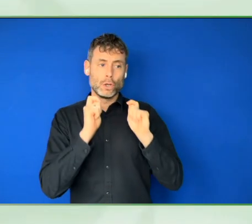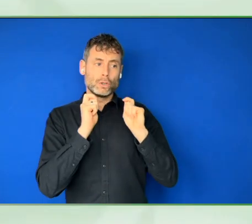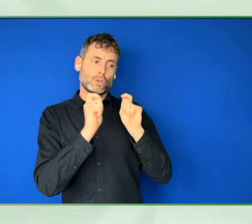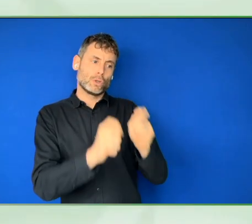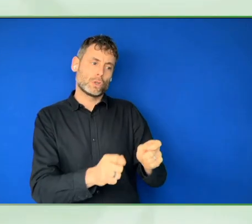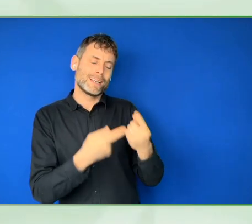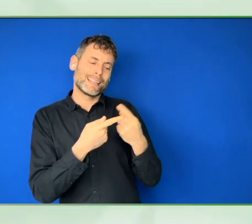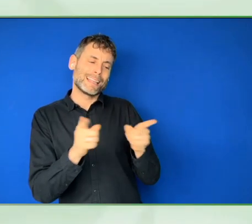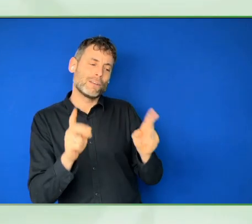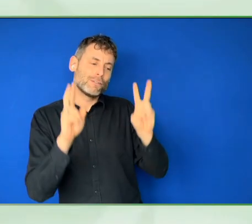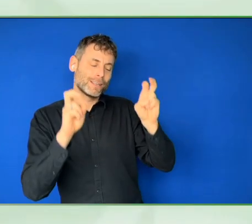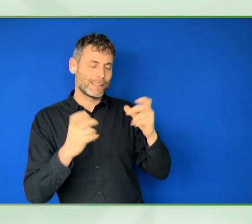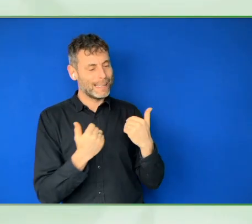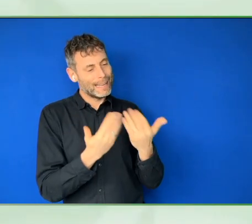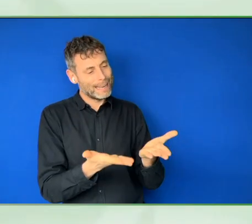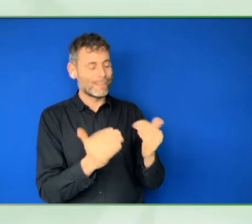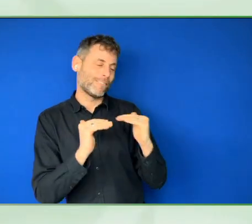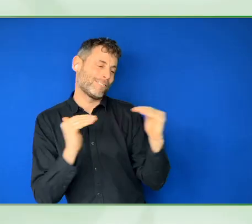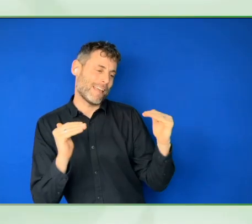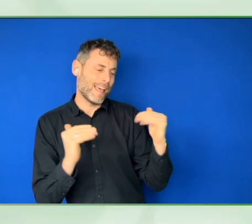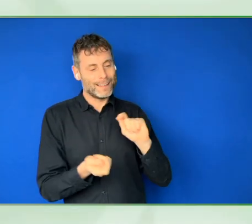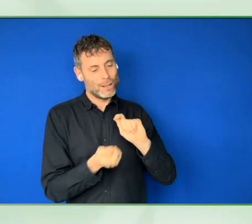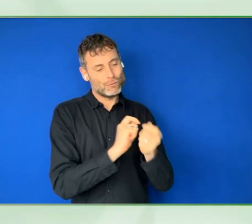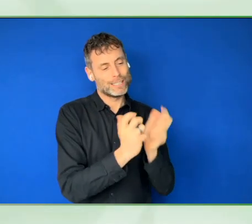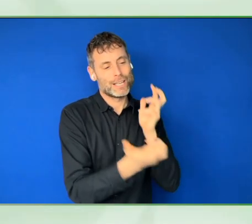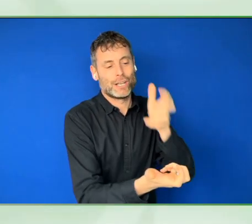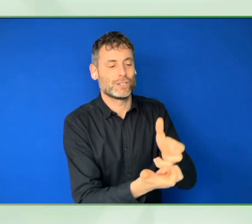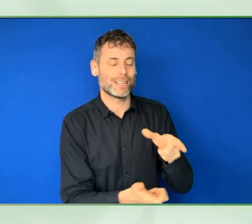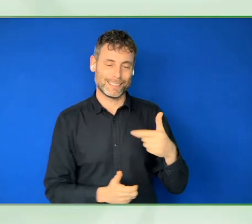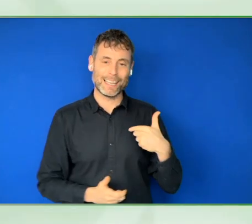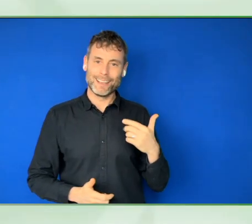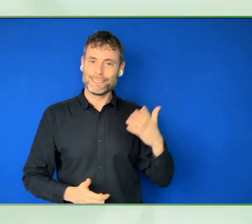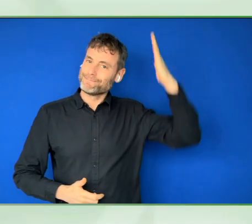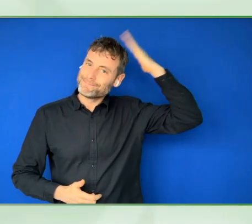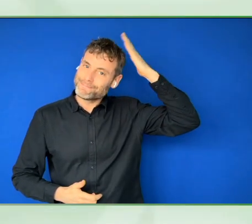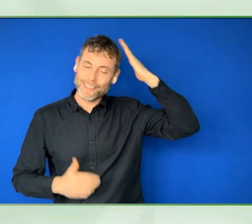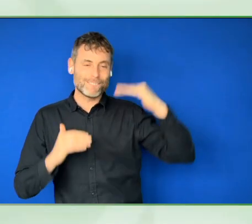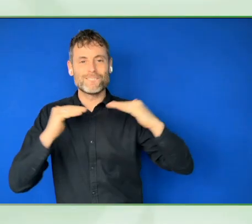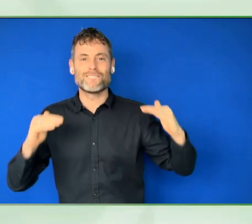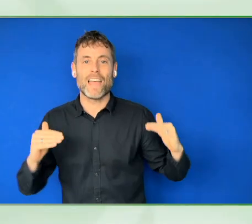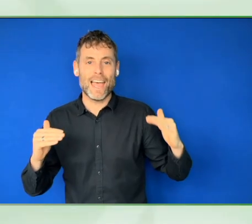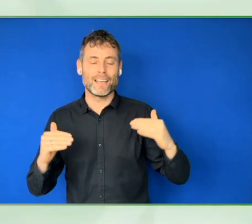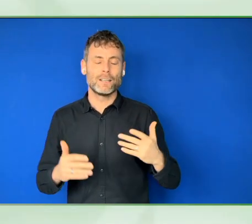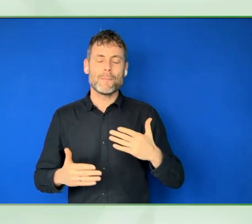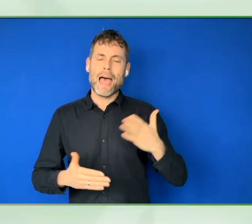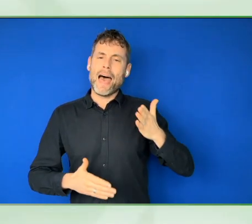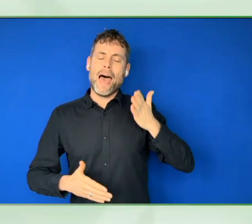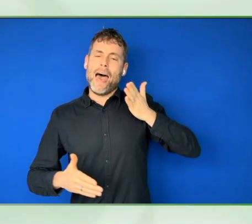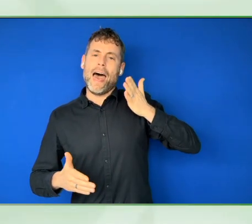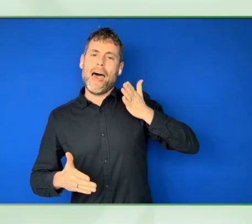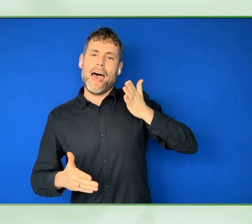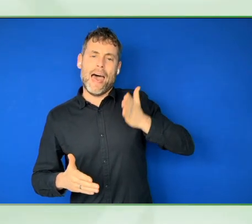of reasonable adjustments. We started saying things like, we're promoting the business and ethical case, but notice I said ethical, I didn't use the word